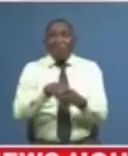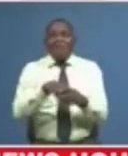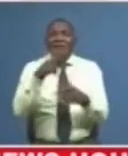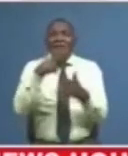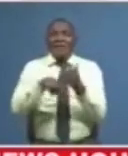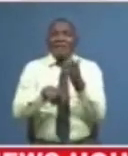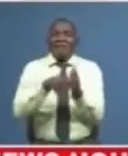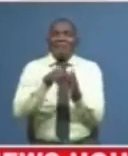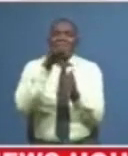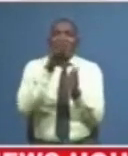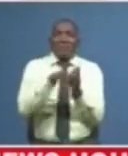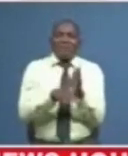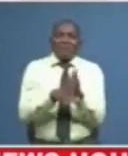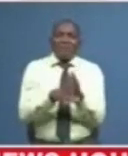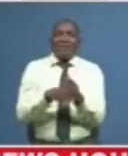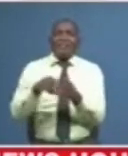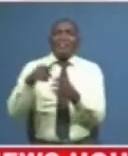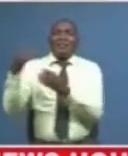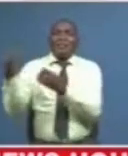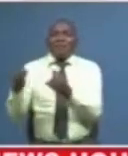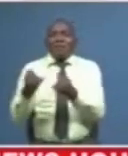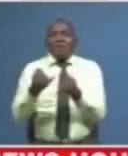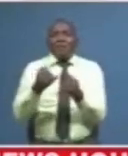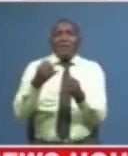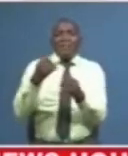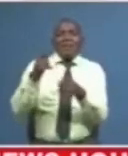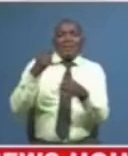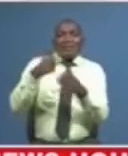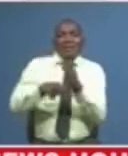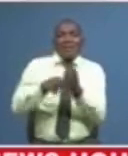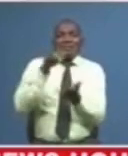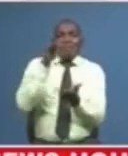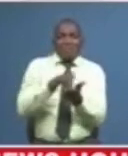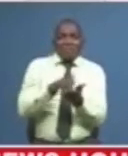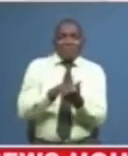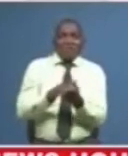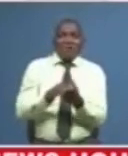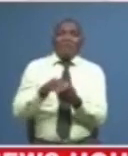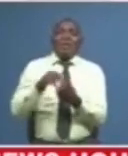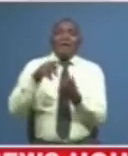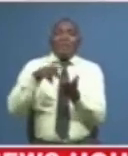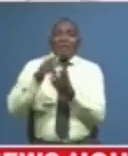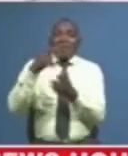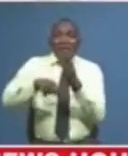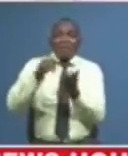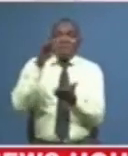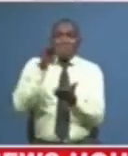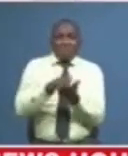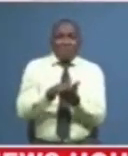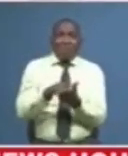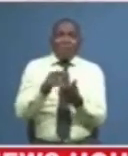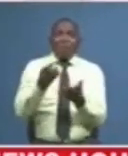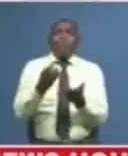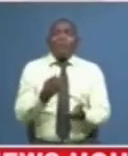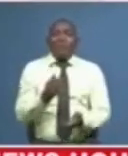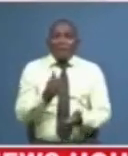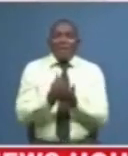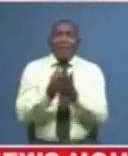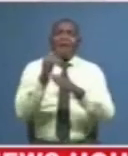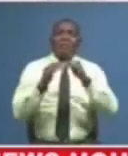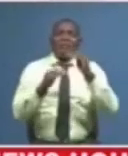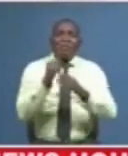holidays, import duty waivers, and interest rate subsidies, are designed to help build